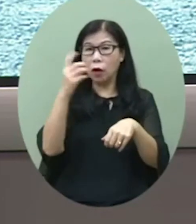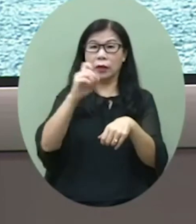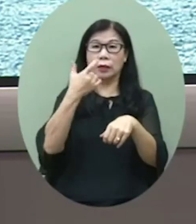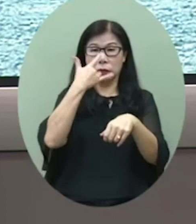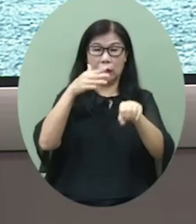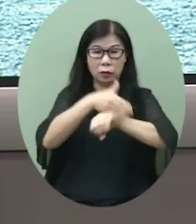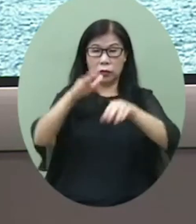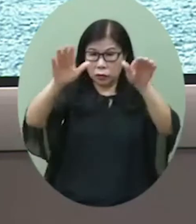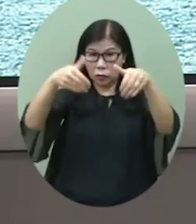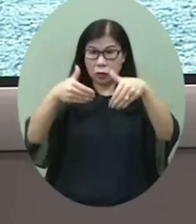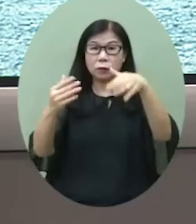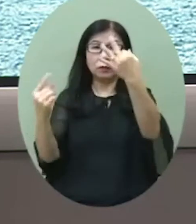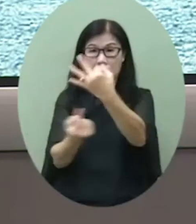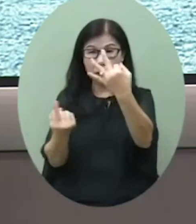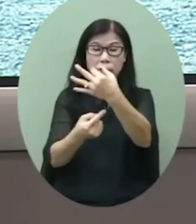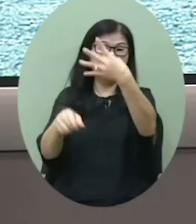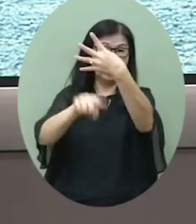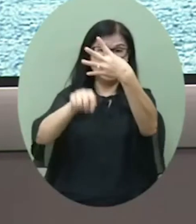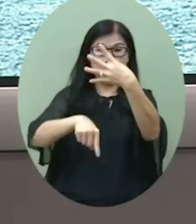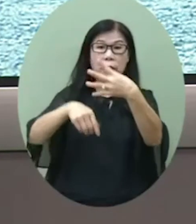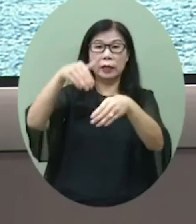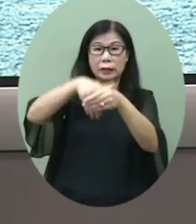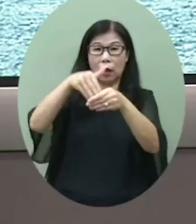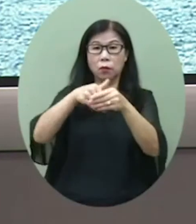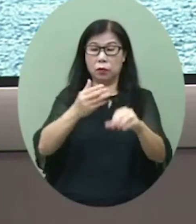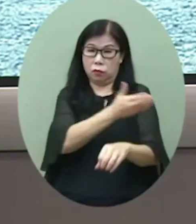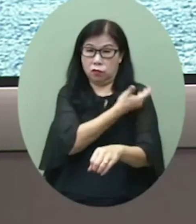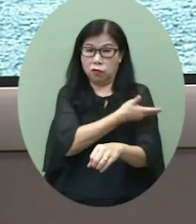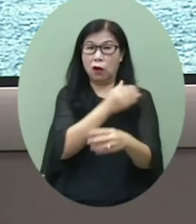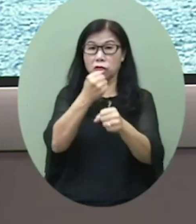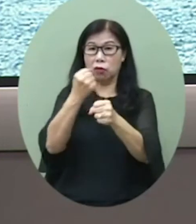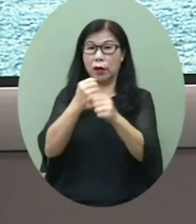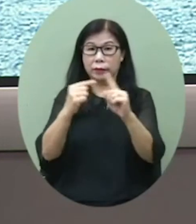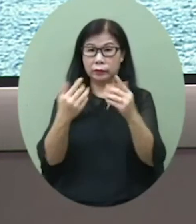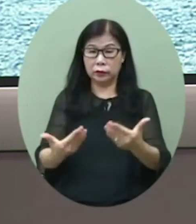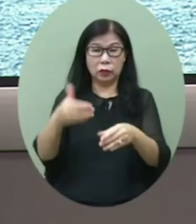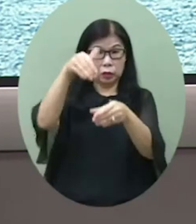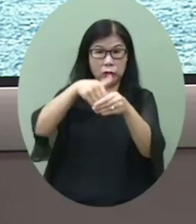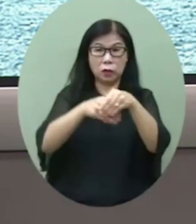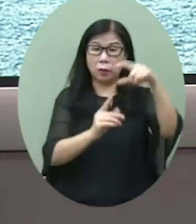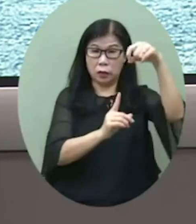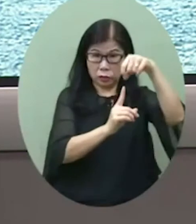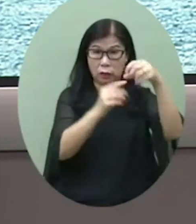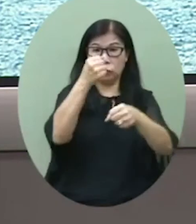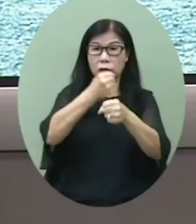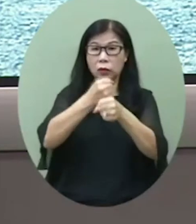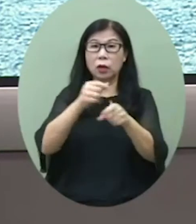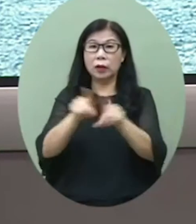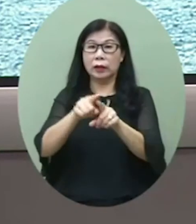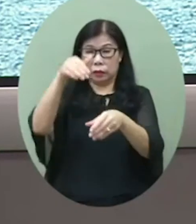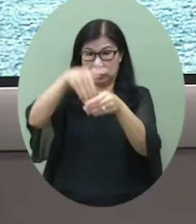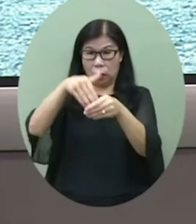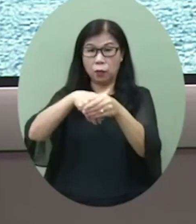stations across Hong Kong Island, Kowloon, and the New Territories. We need to recruit 34,000